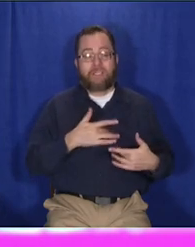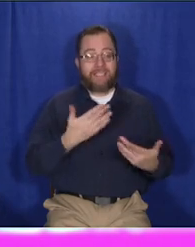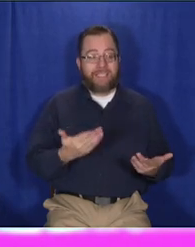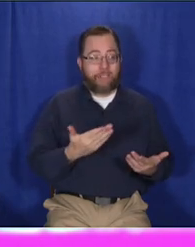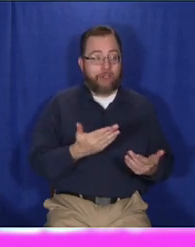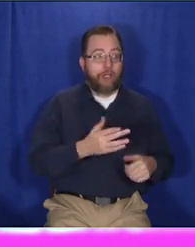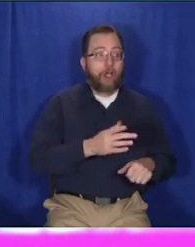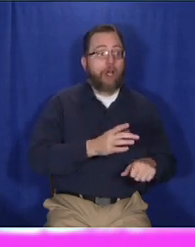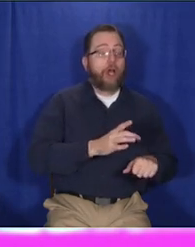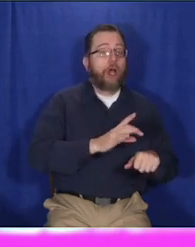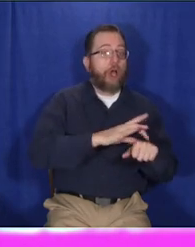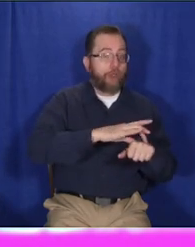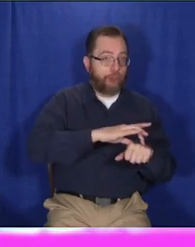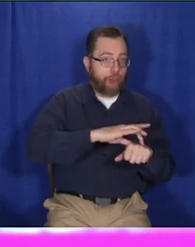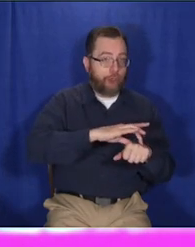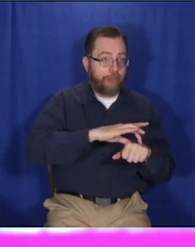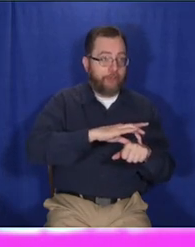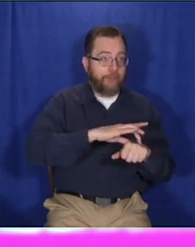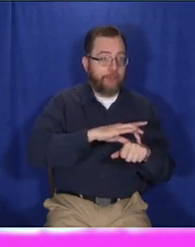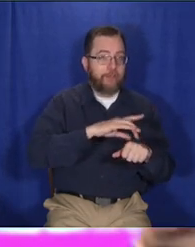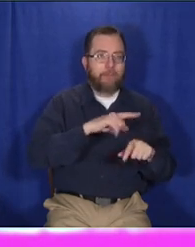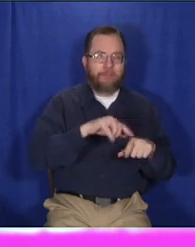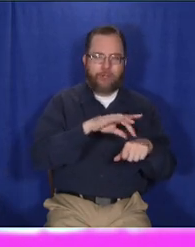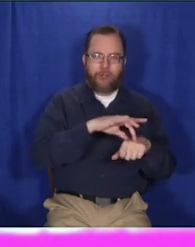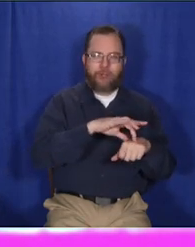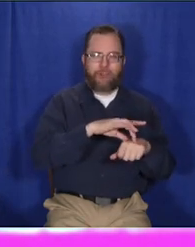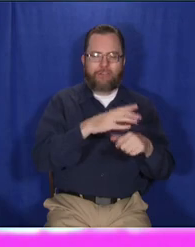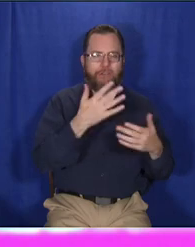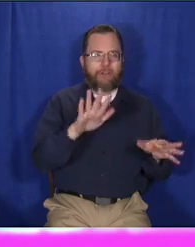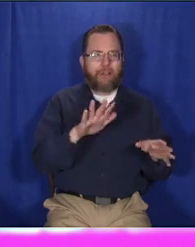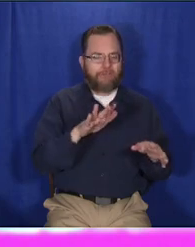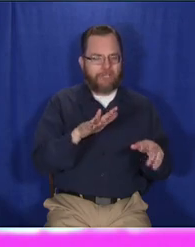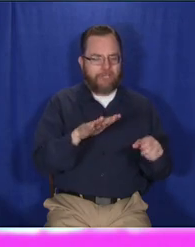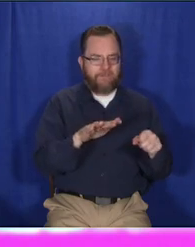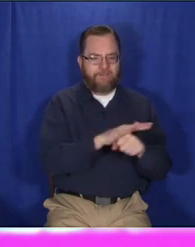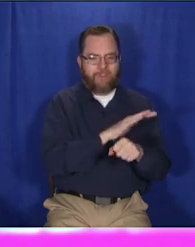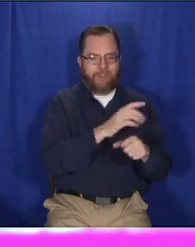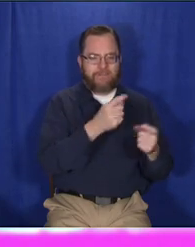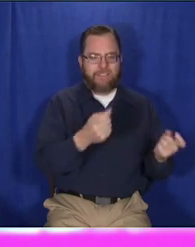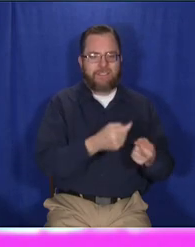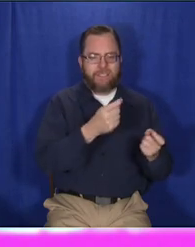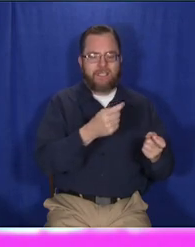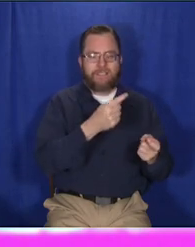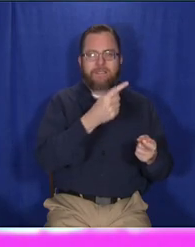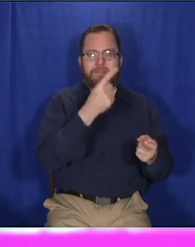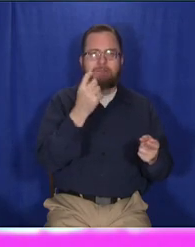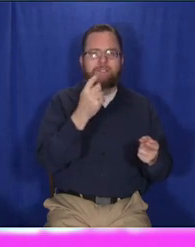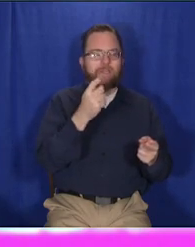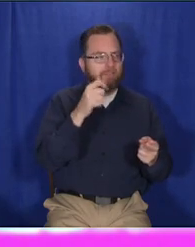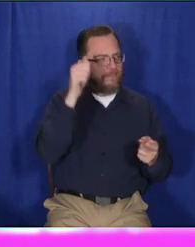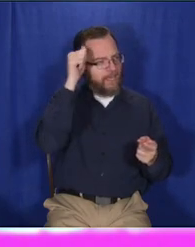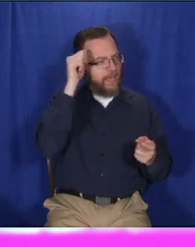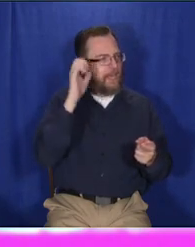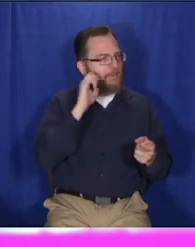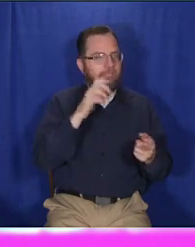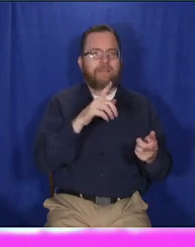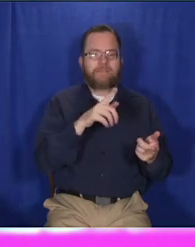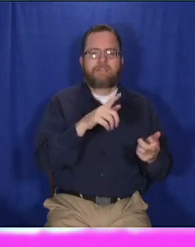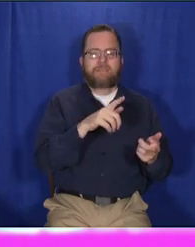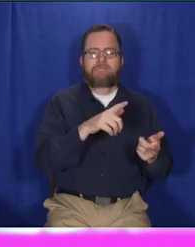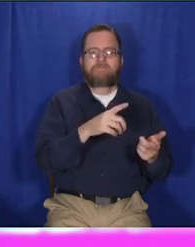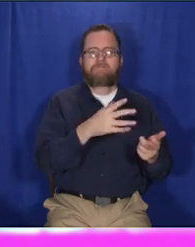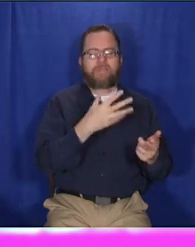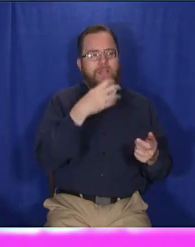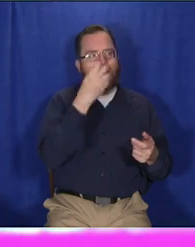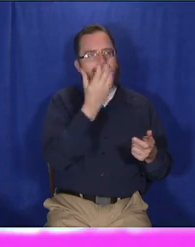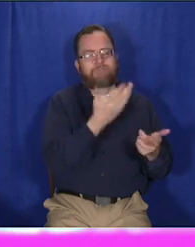earth, which is fractured by the fall, then when we see his promise that he will